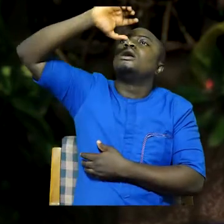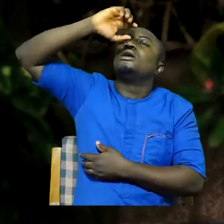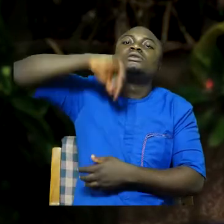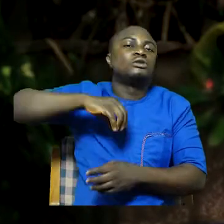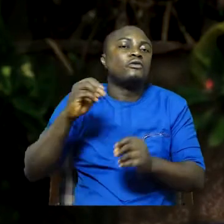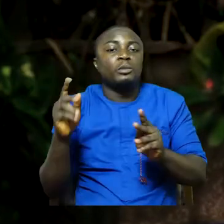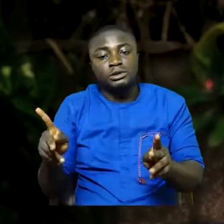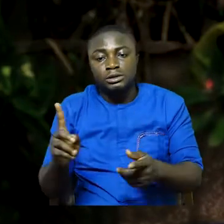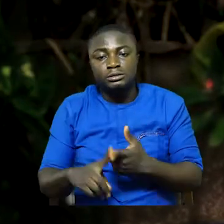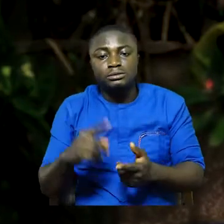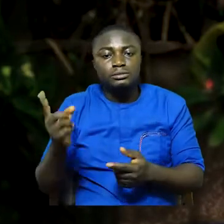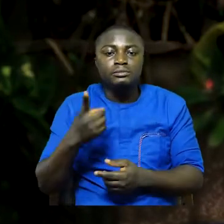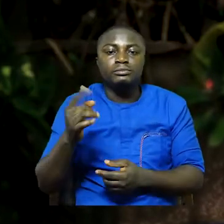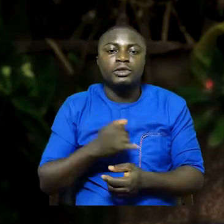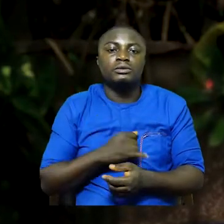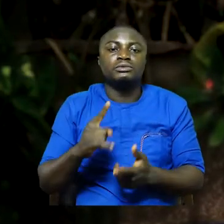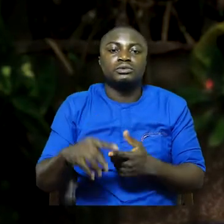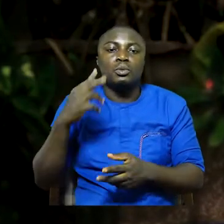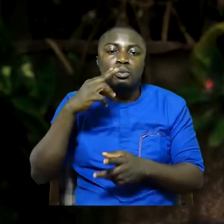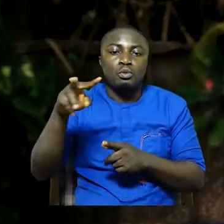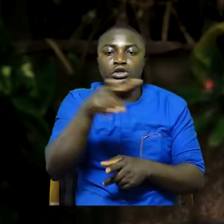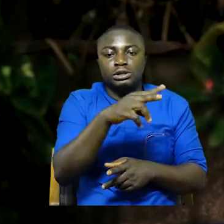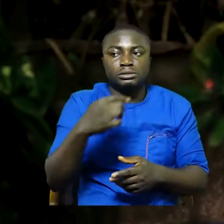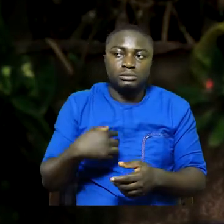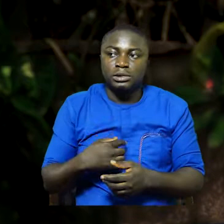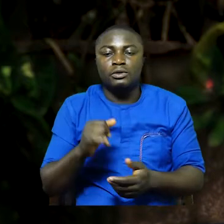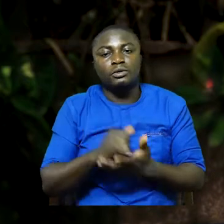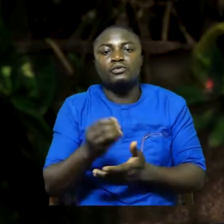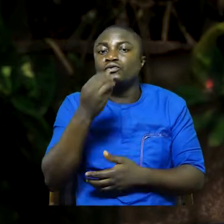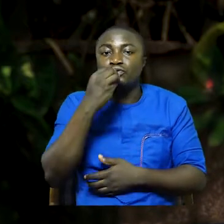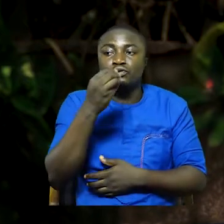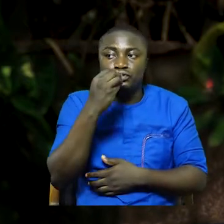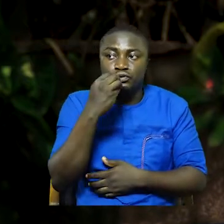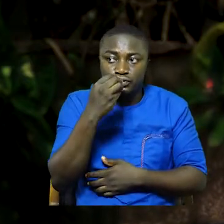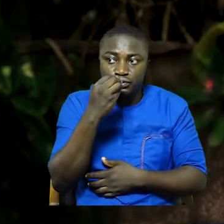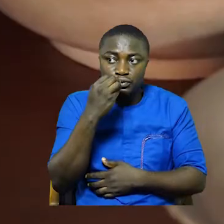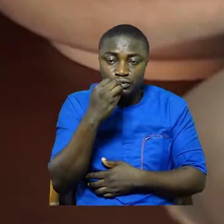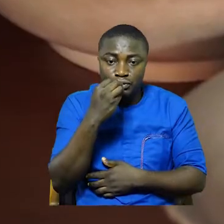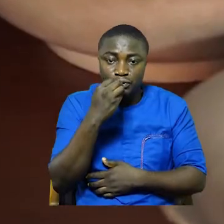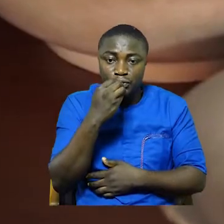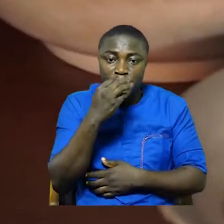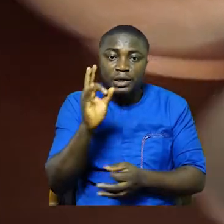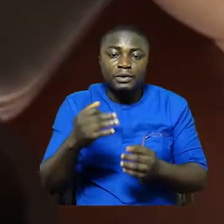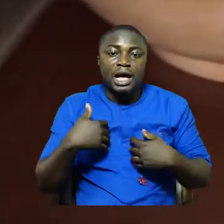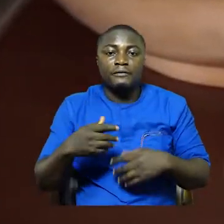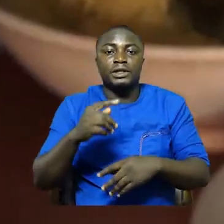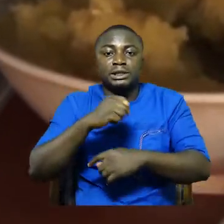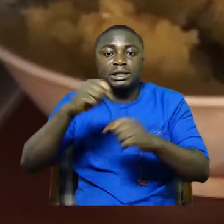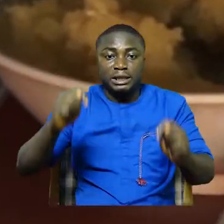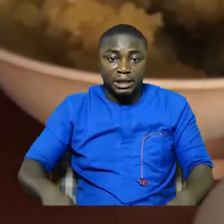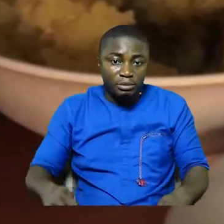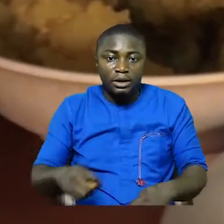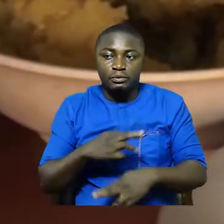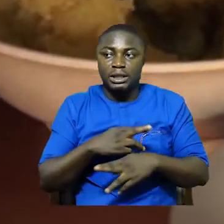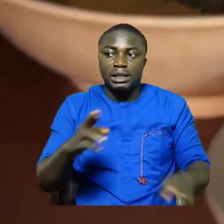it's something that I don't get the opportunity. So I just forfeit the drink if it is bottle drink. Then food, the same thing. If